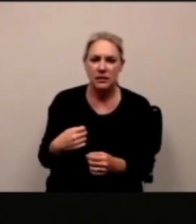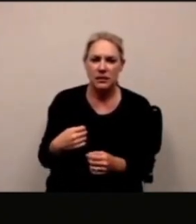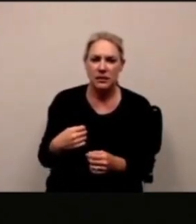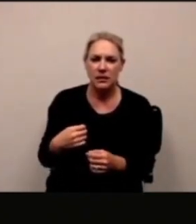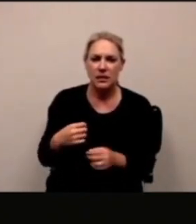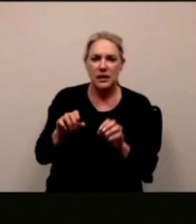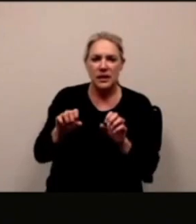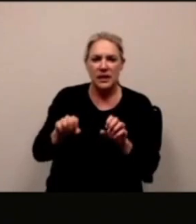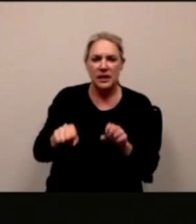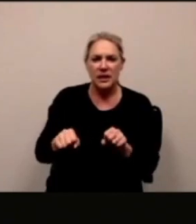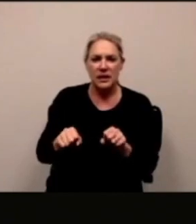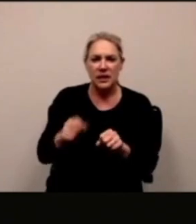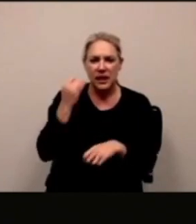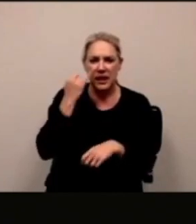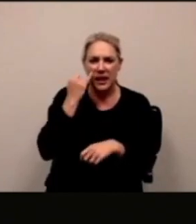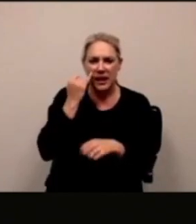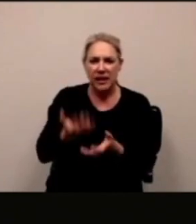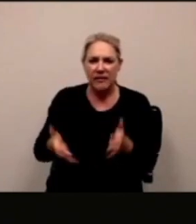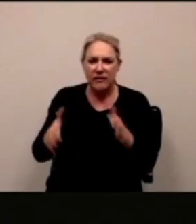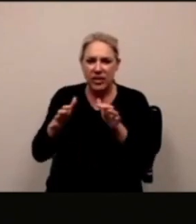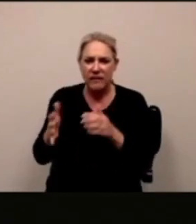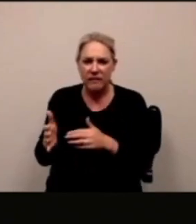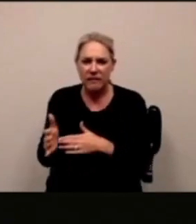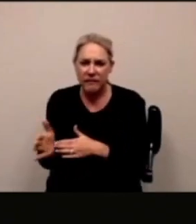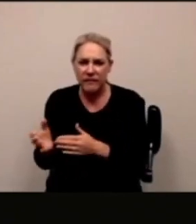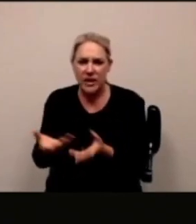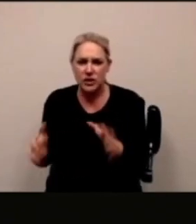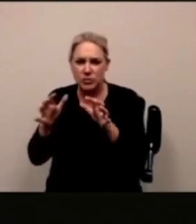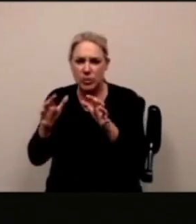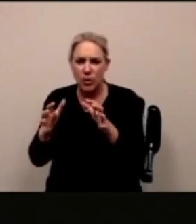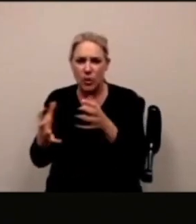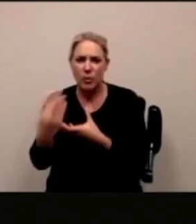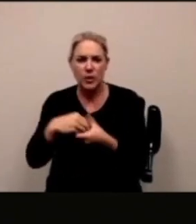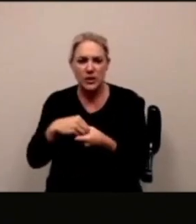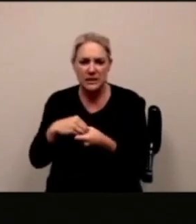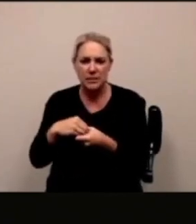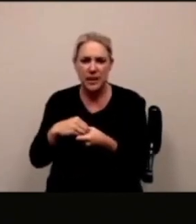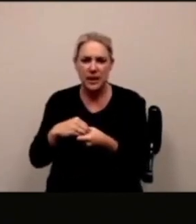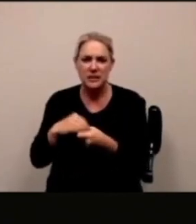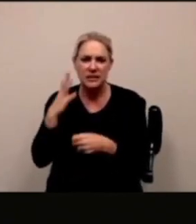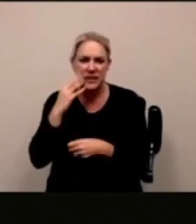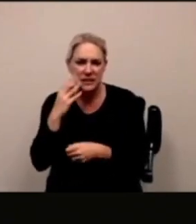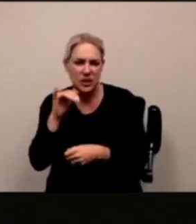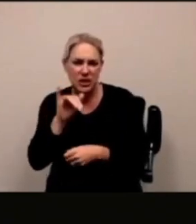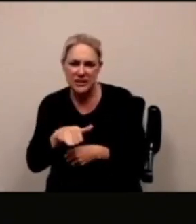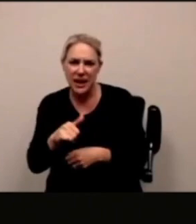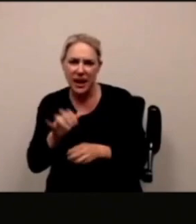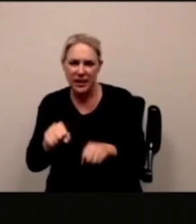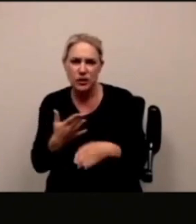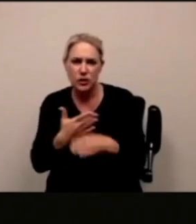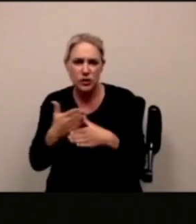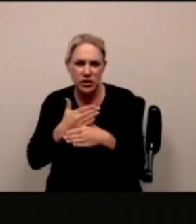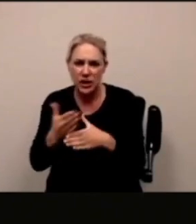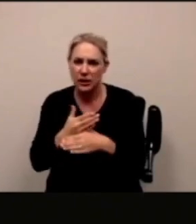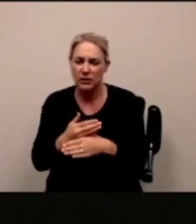visual participants have used the rotate block in their projects, also be a cool thing to share.